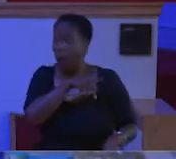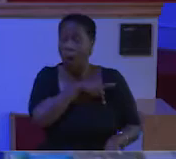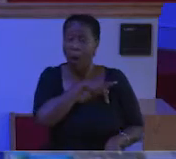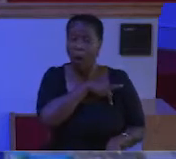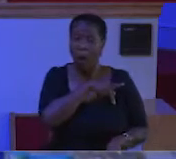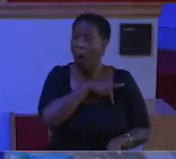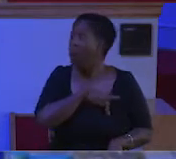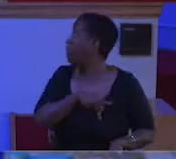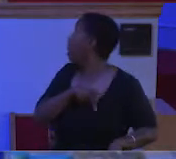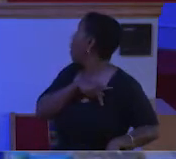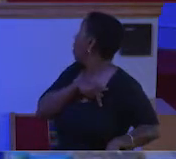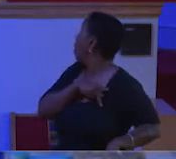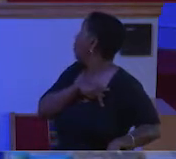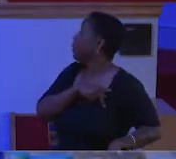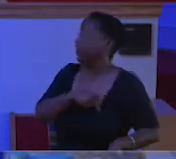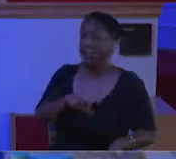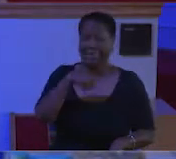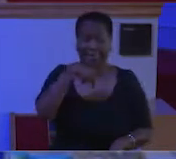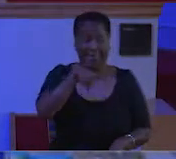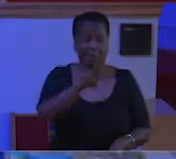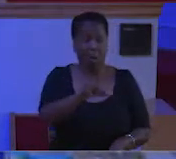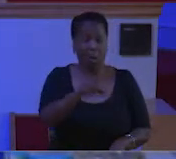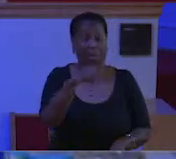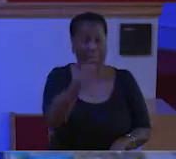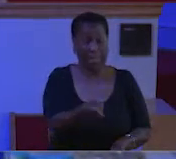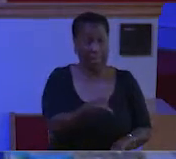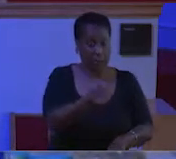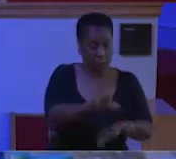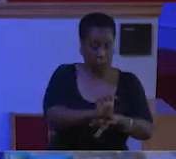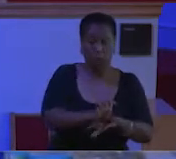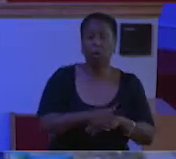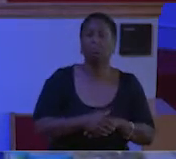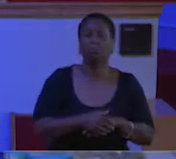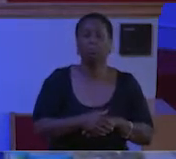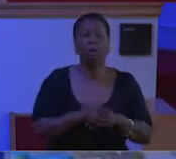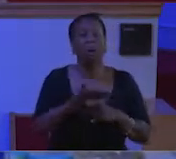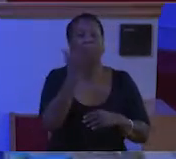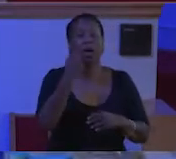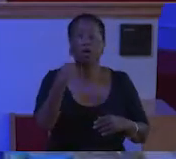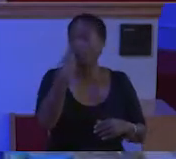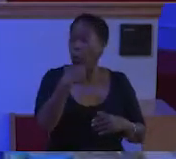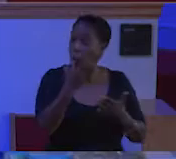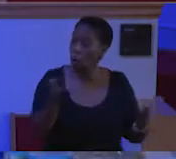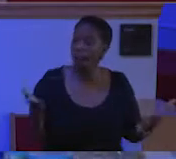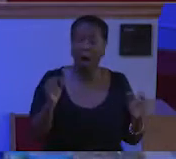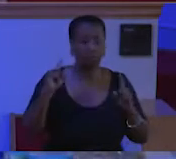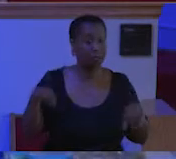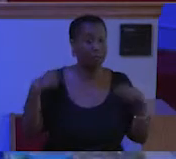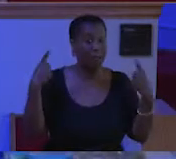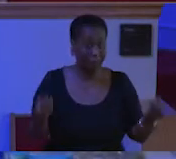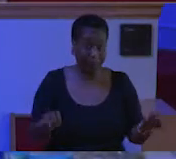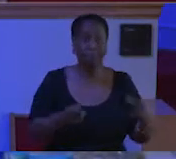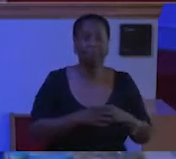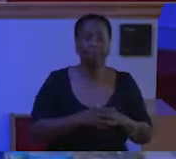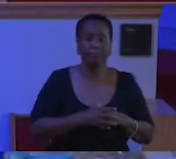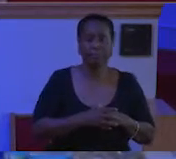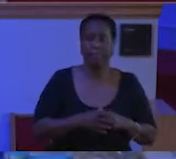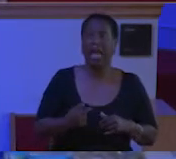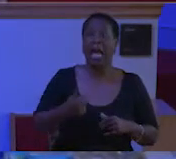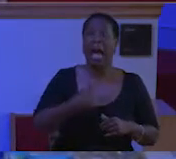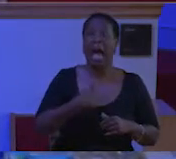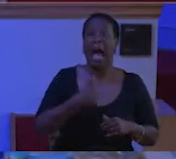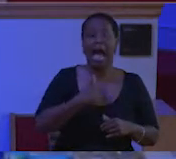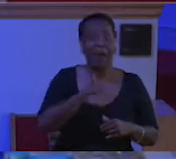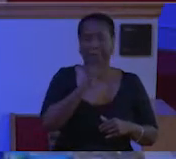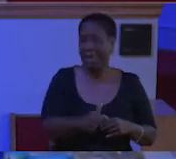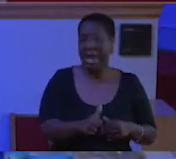Corinthian church, because of who you are and who you have been, I'm